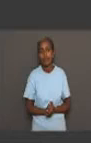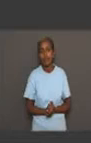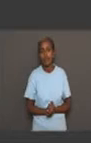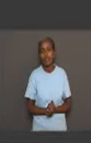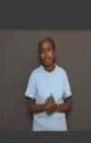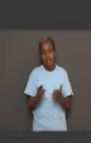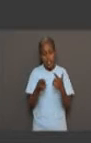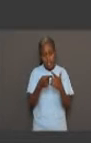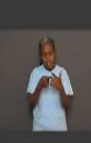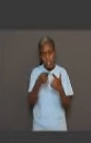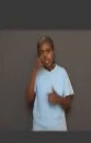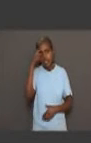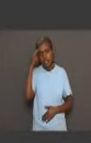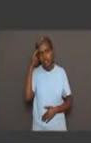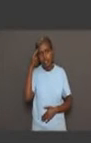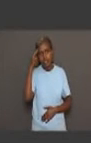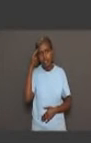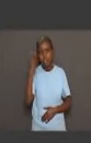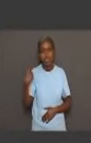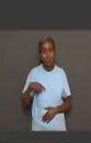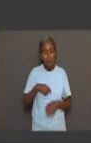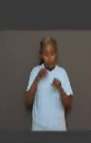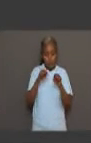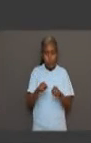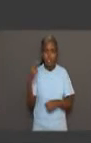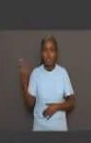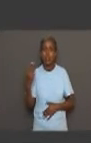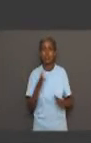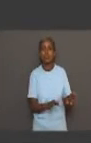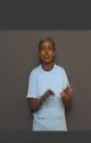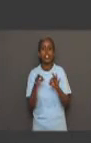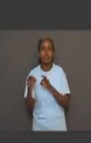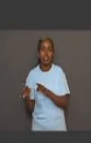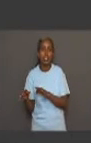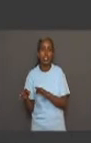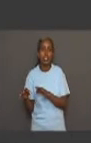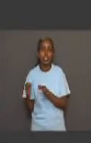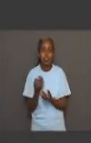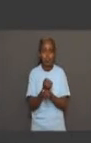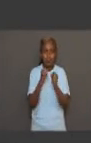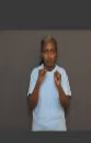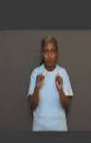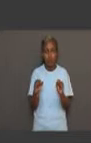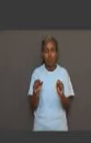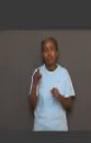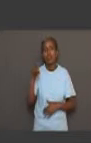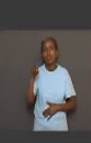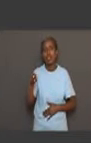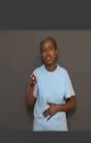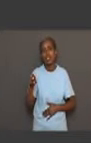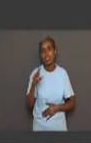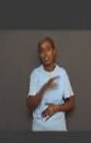In the second case, we can use substitution to solve for